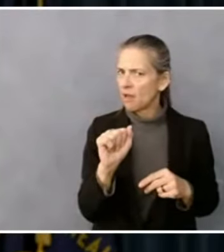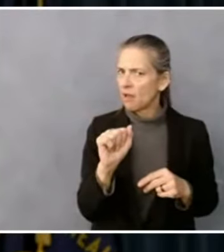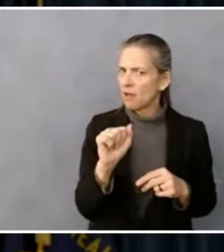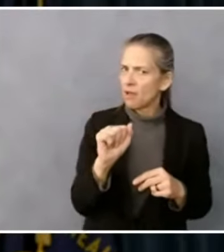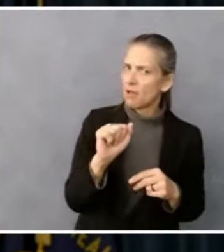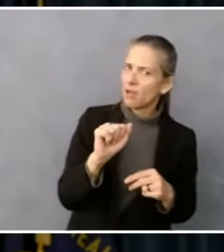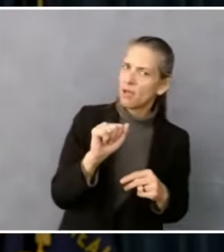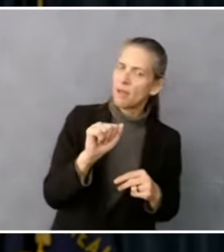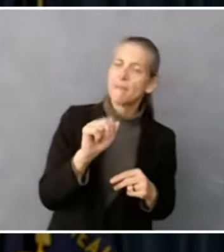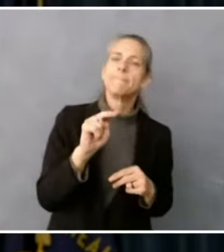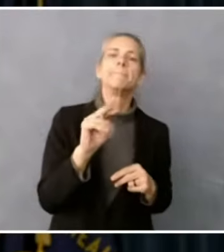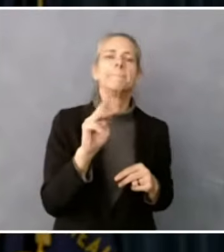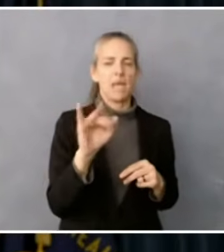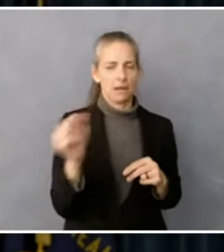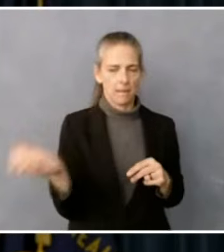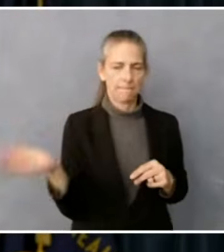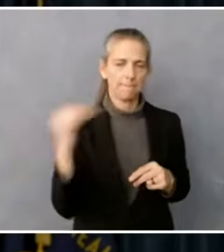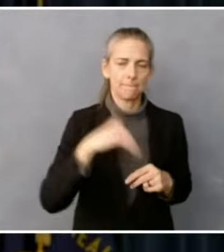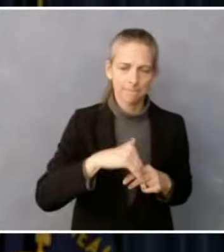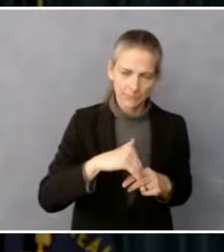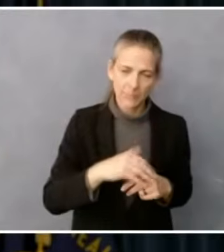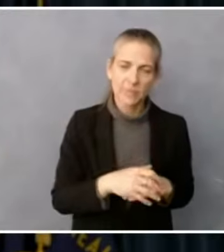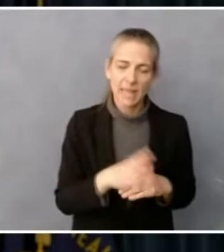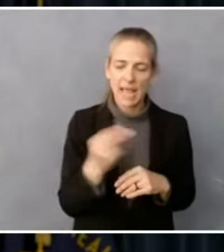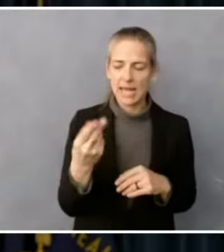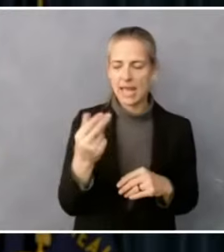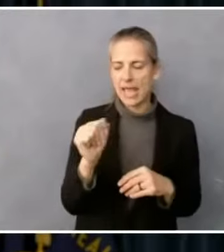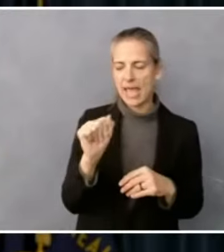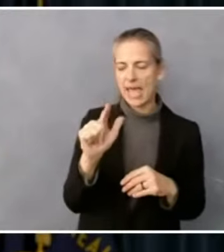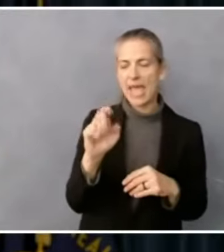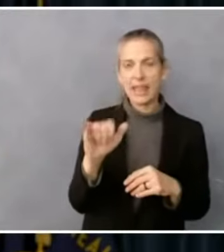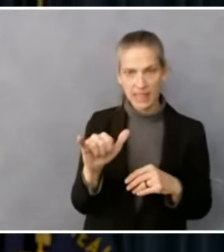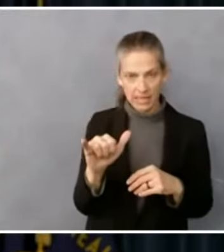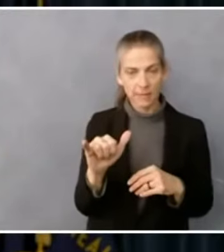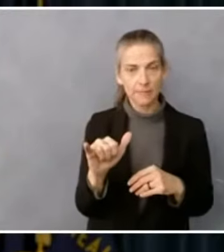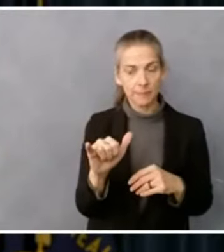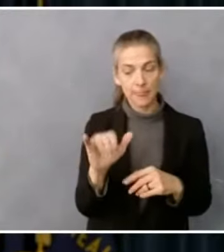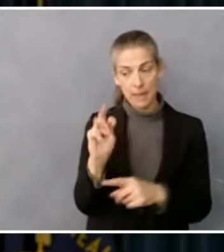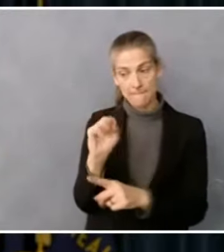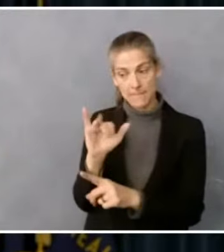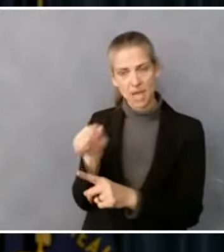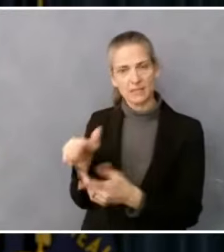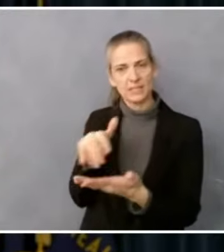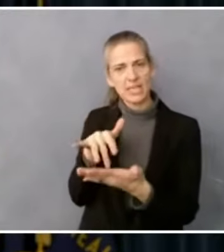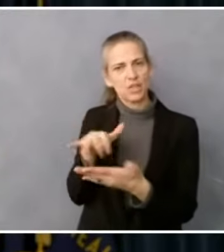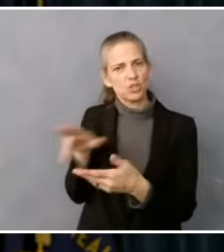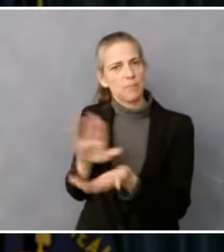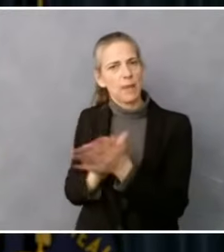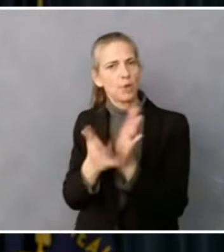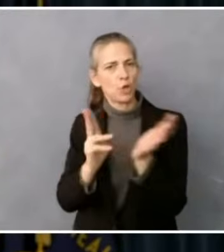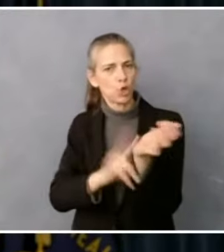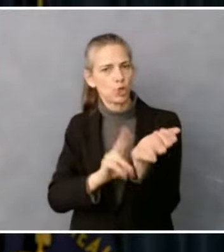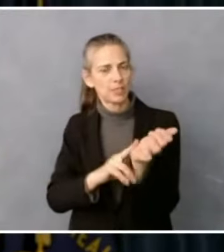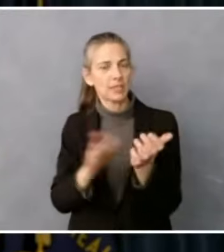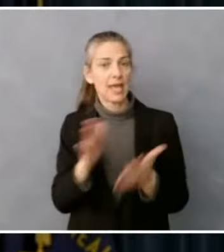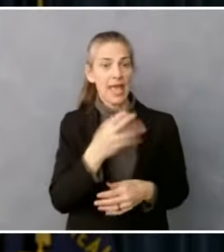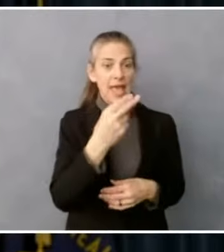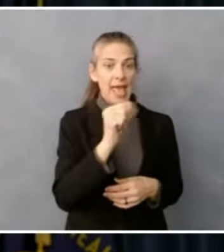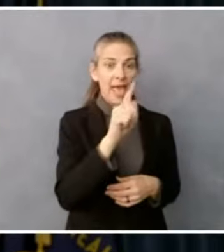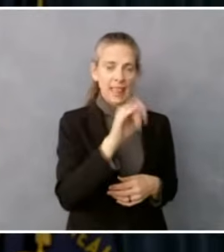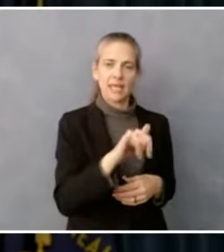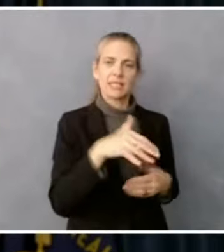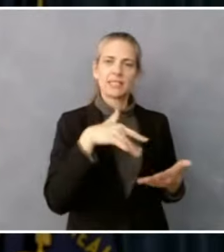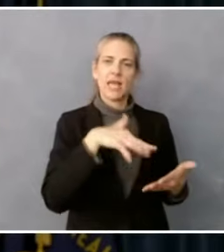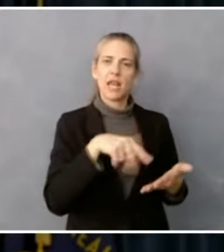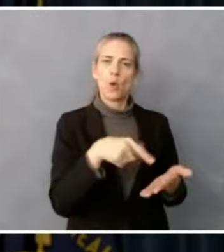Mia, come on up. And Haley, who Mia is studying nursing. Haley is studying welding. We are really